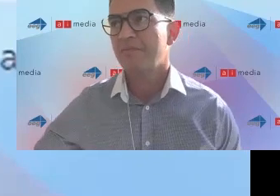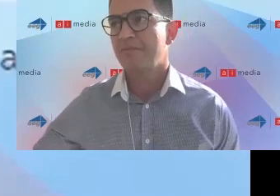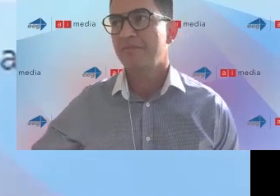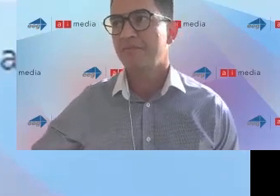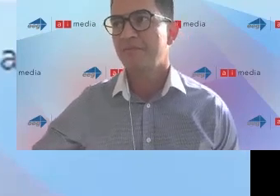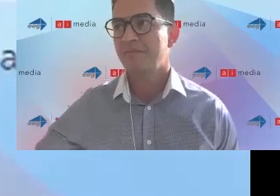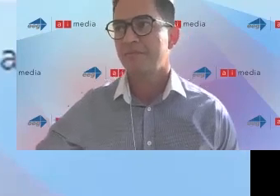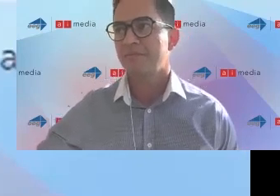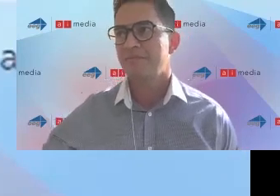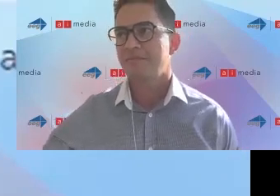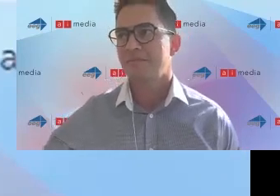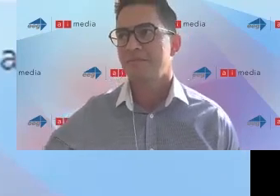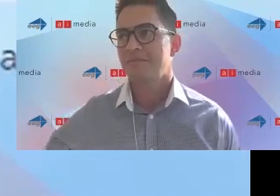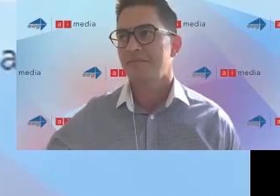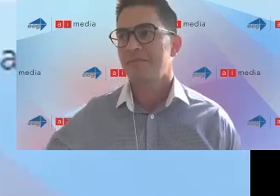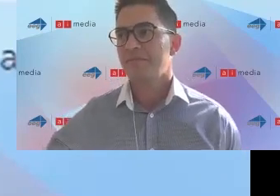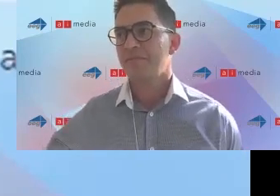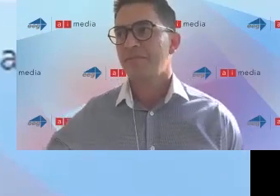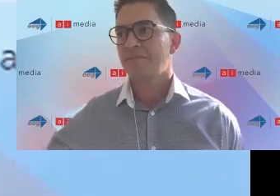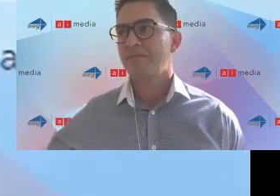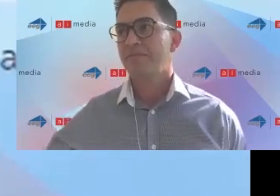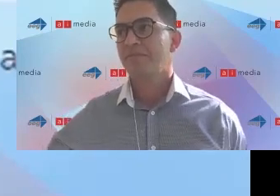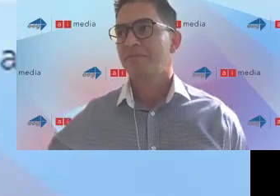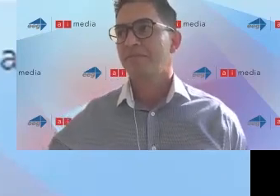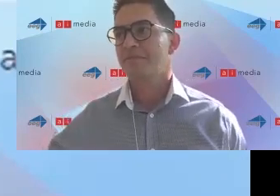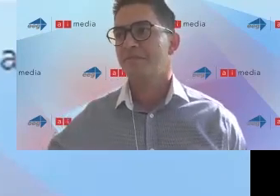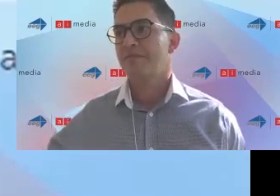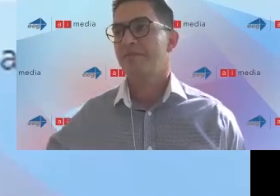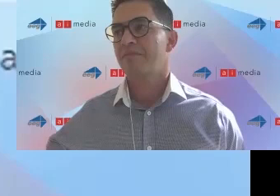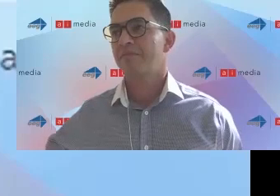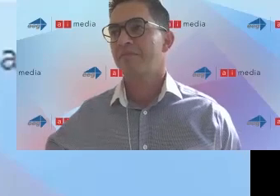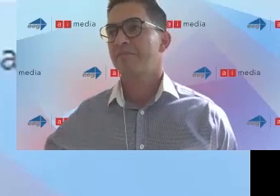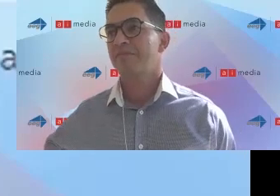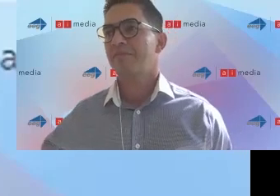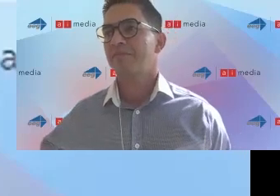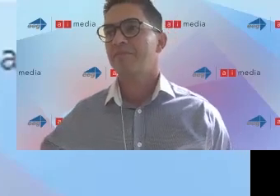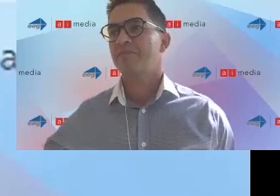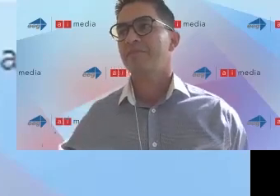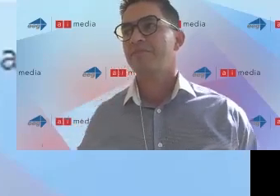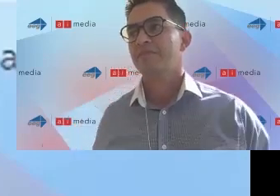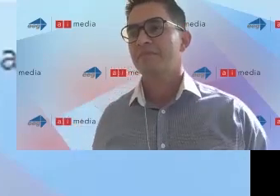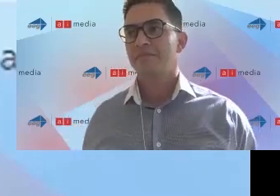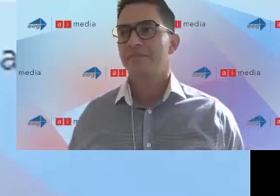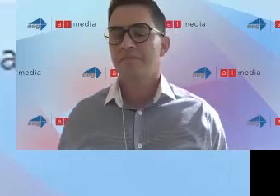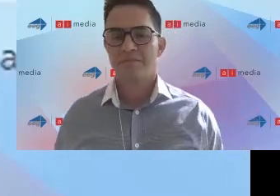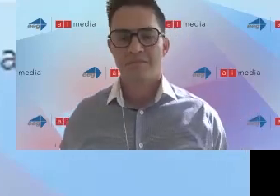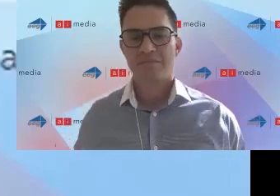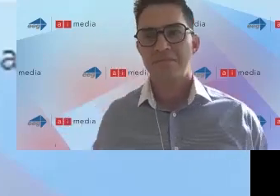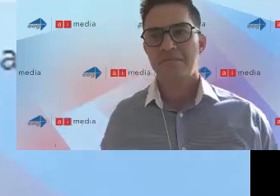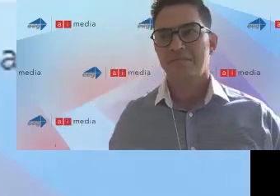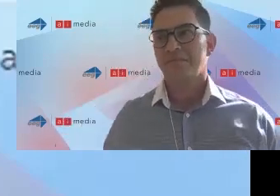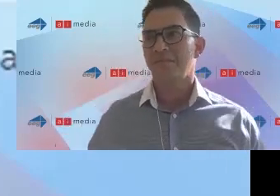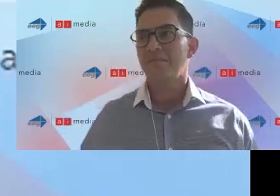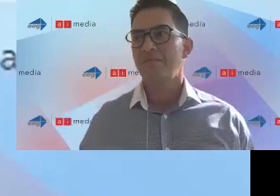our CTO, Megan Hemingway, CSO, James Ward, and CPO, Bill McLaughlin, to ensure that the right